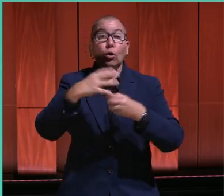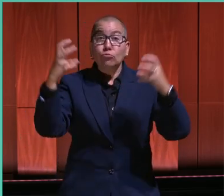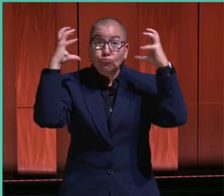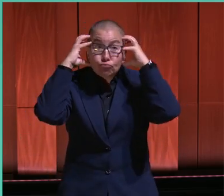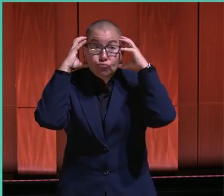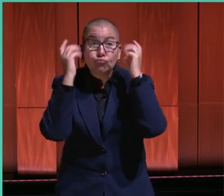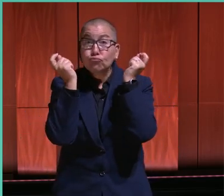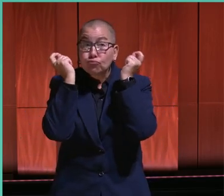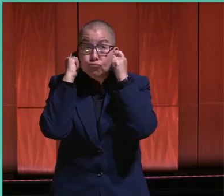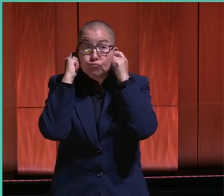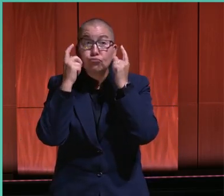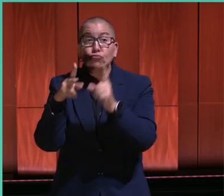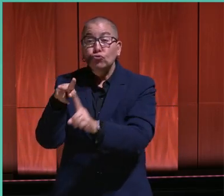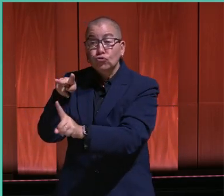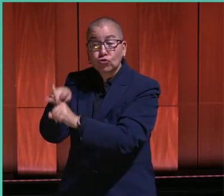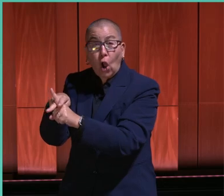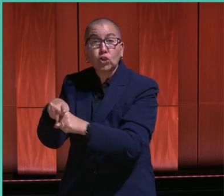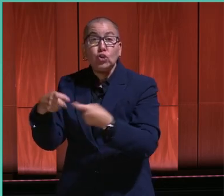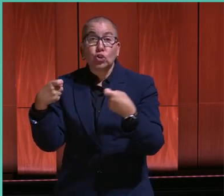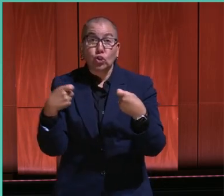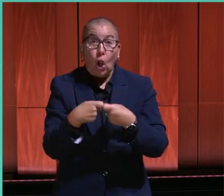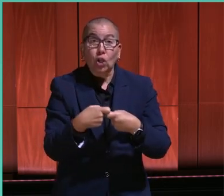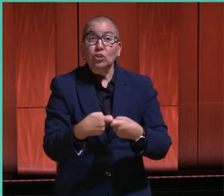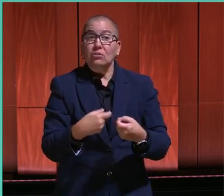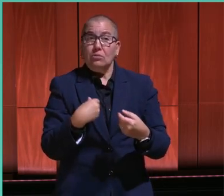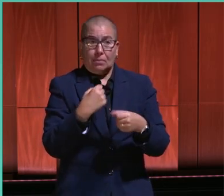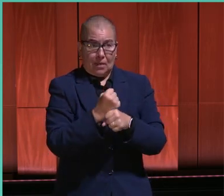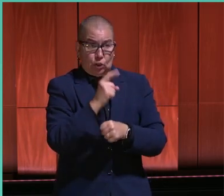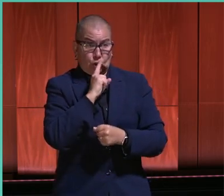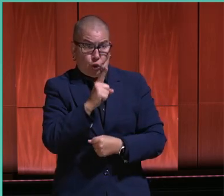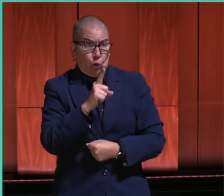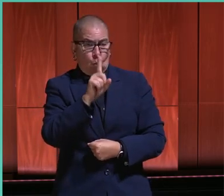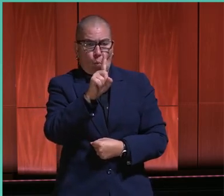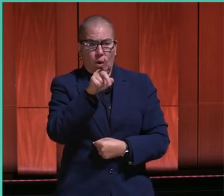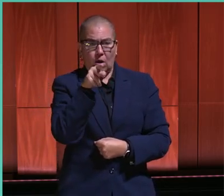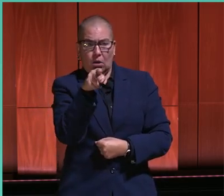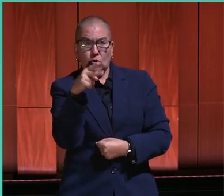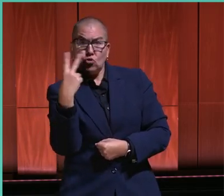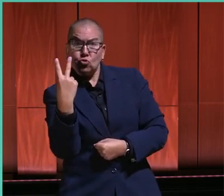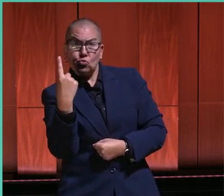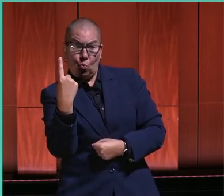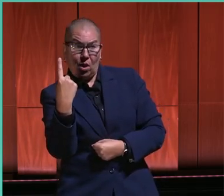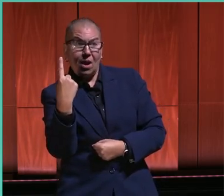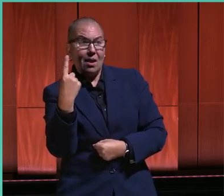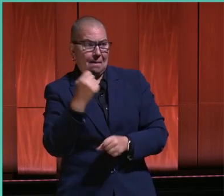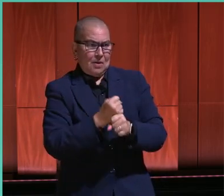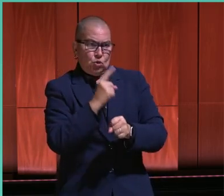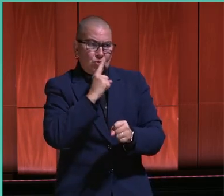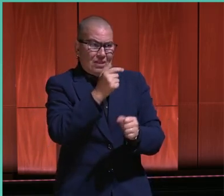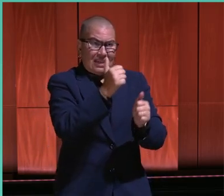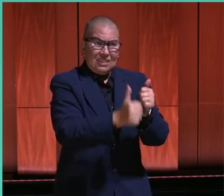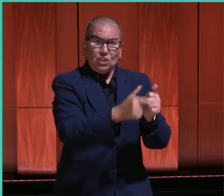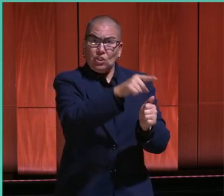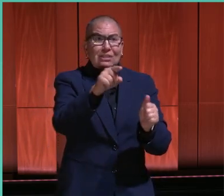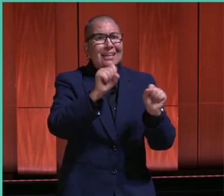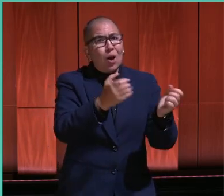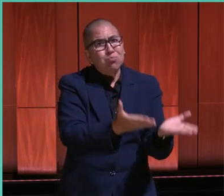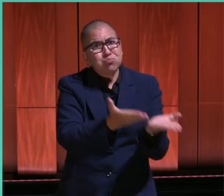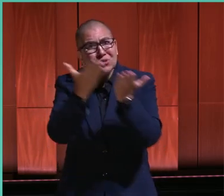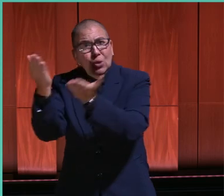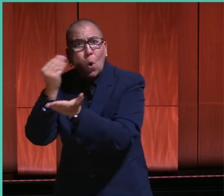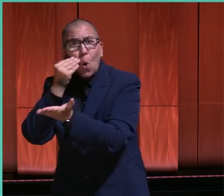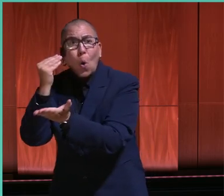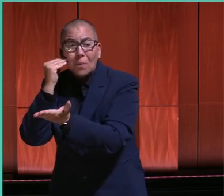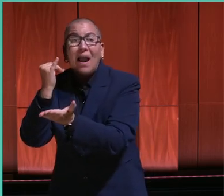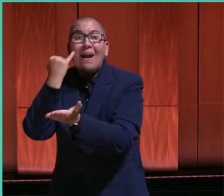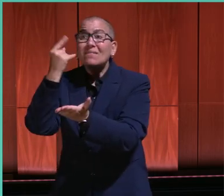and so on and so forth. To also make sure any students that don't have home and internet access at home, we make sure that we provide hotspots to them and their families